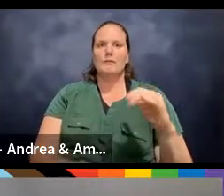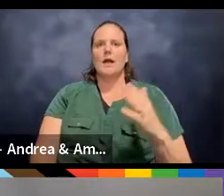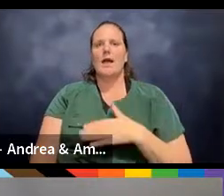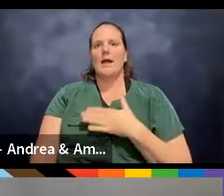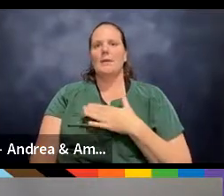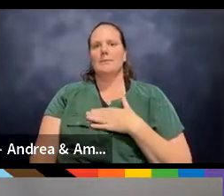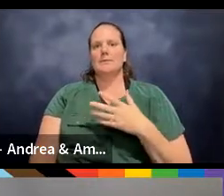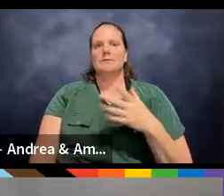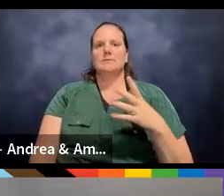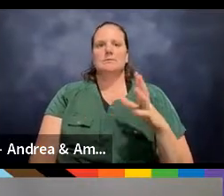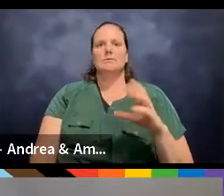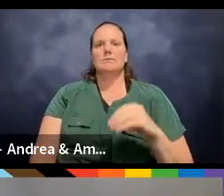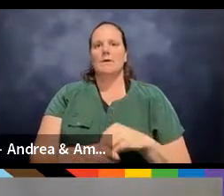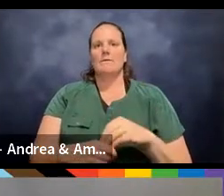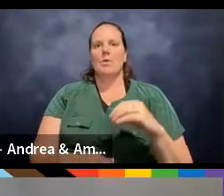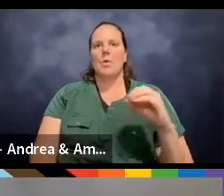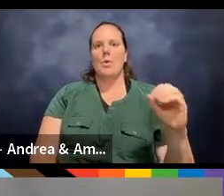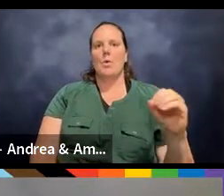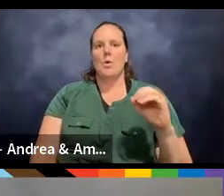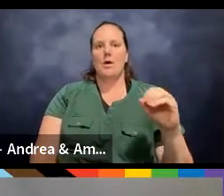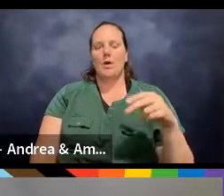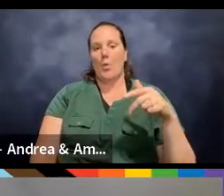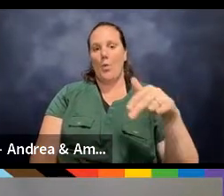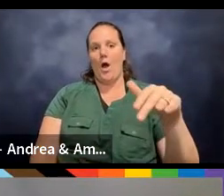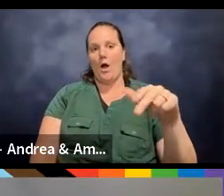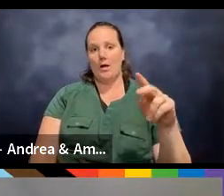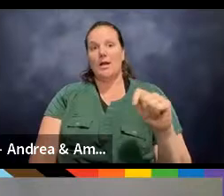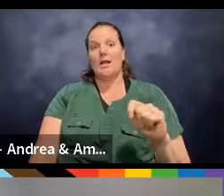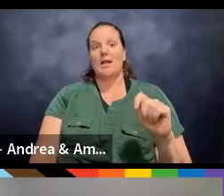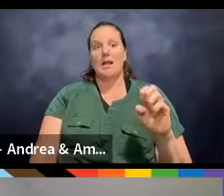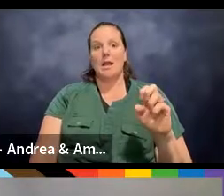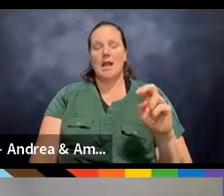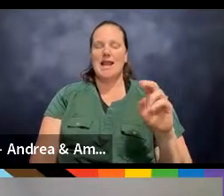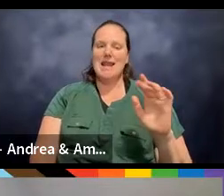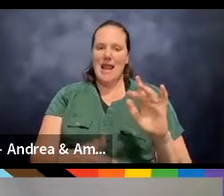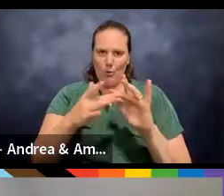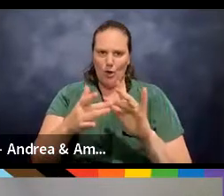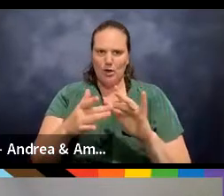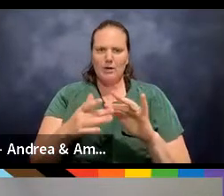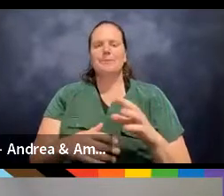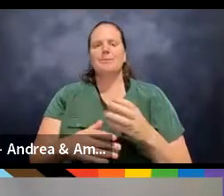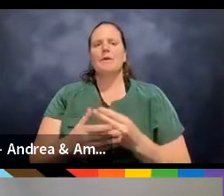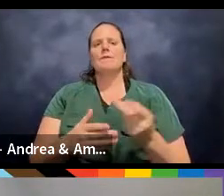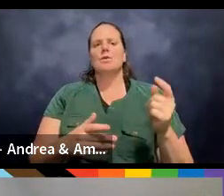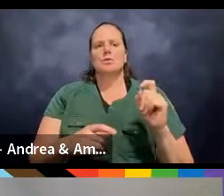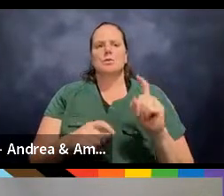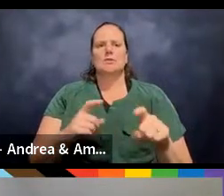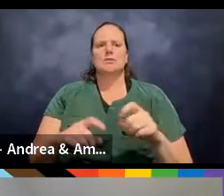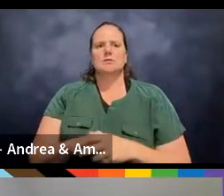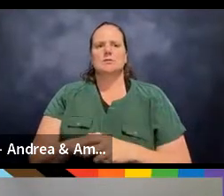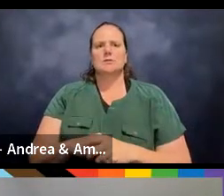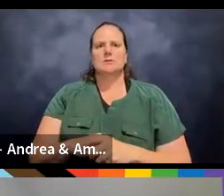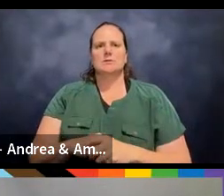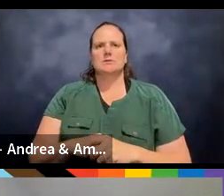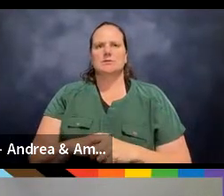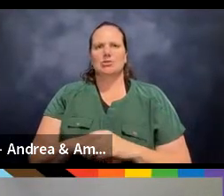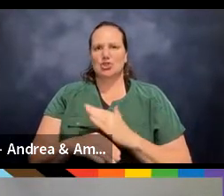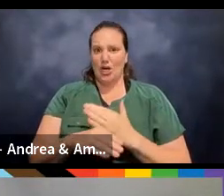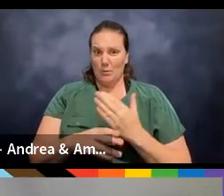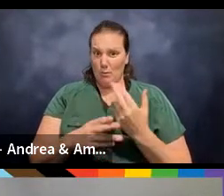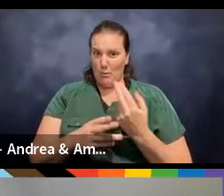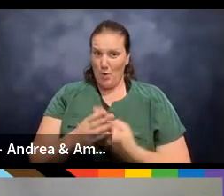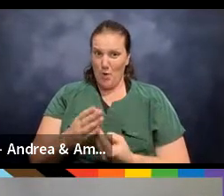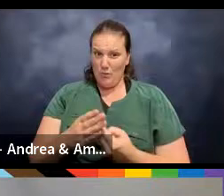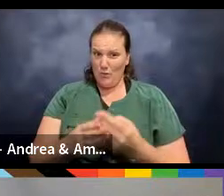spread in the Oregon Walks network. I had a couple questions, and should I say share them both? Is that okay?